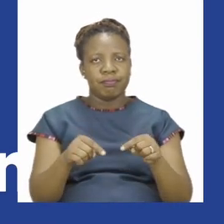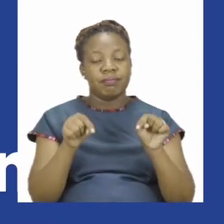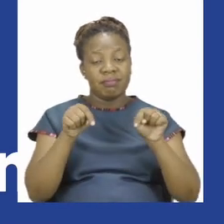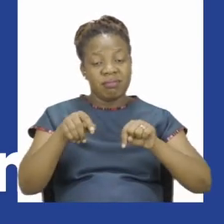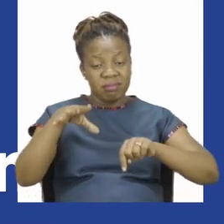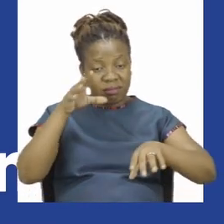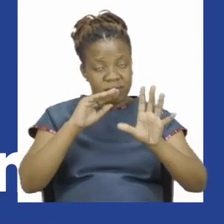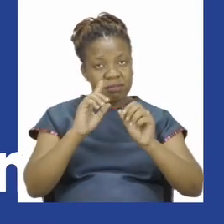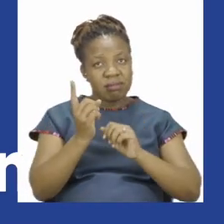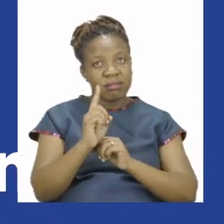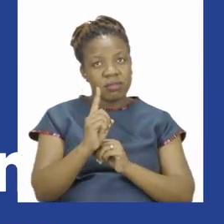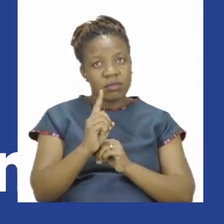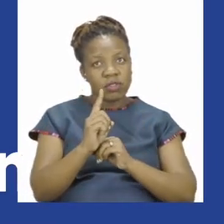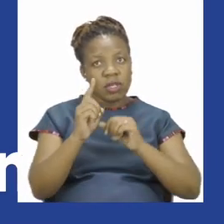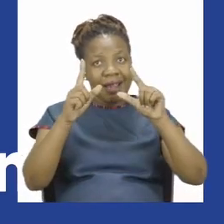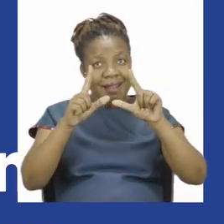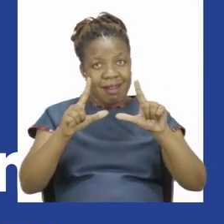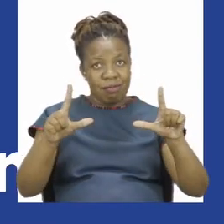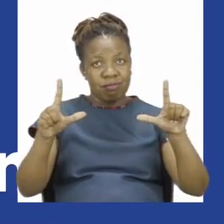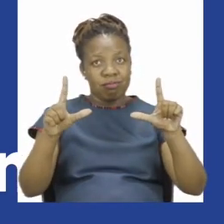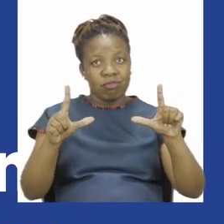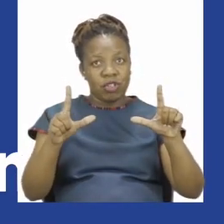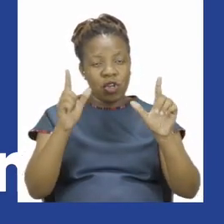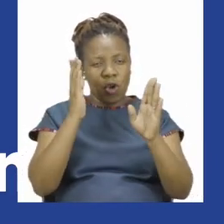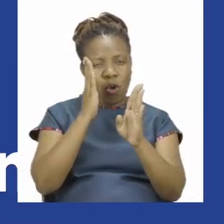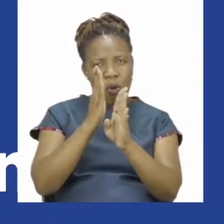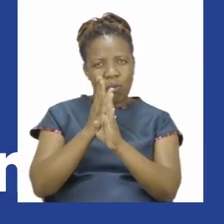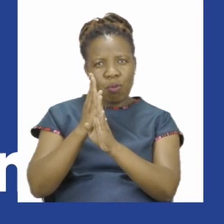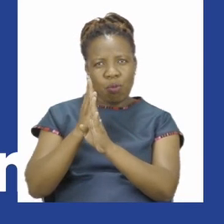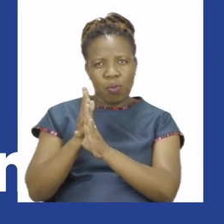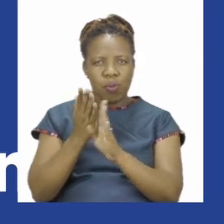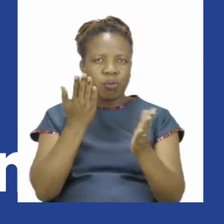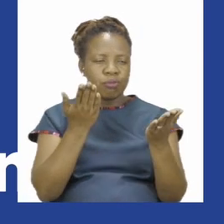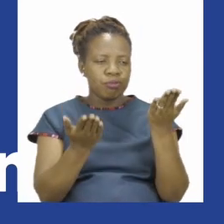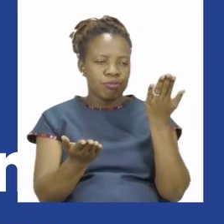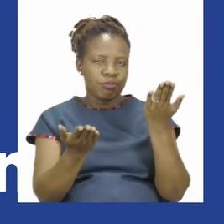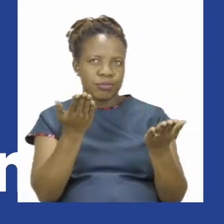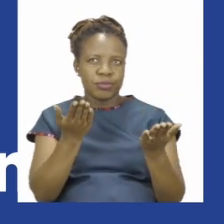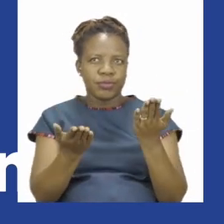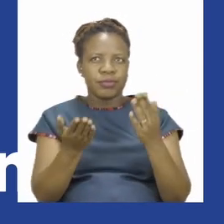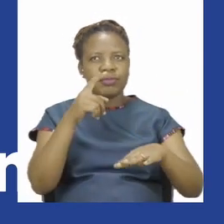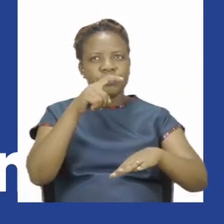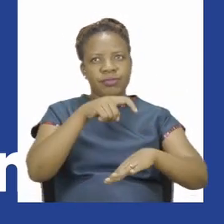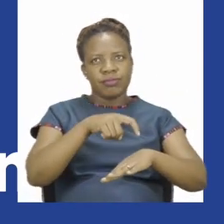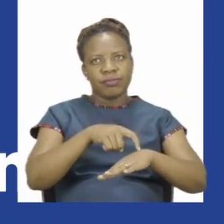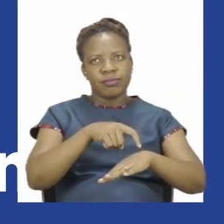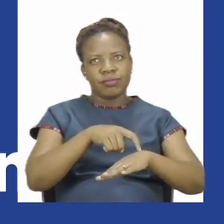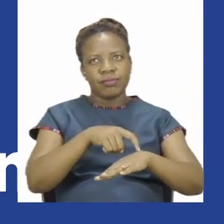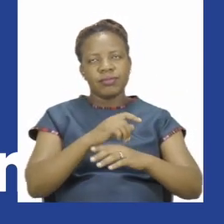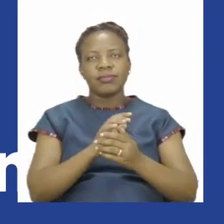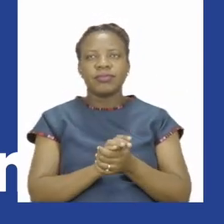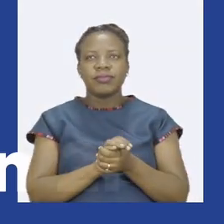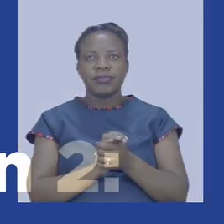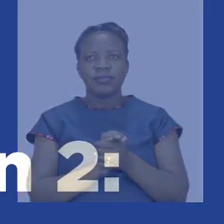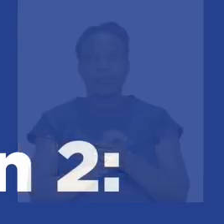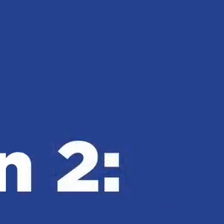doing language, ordering and comparing, and time.